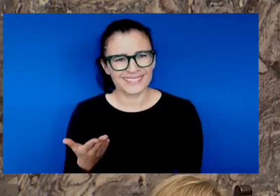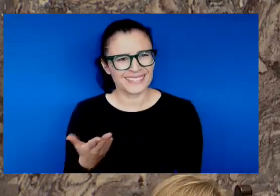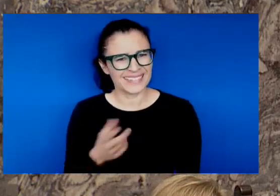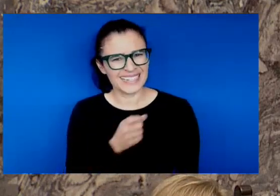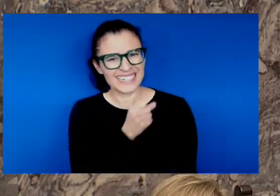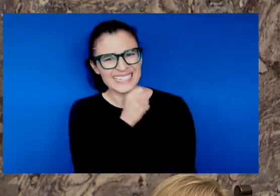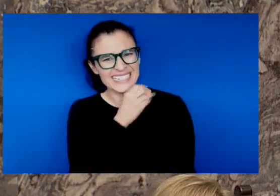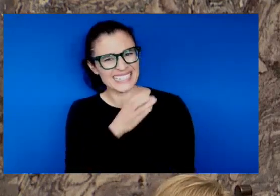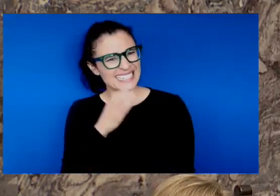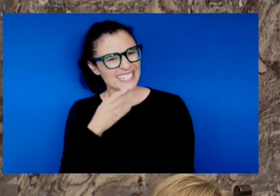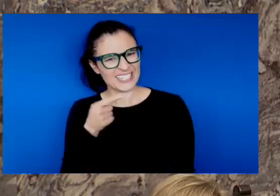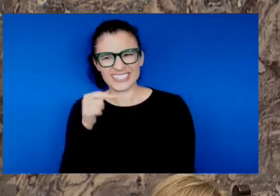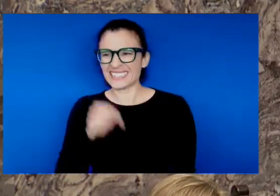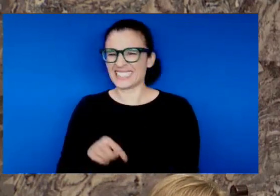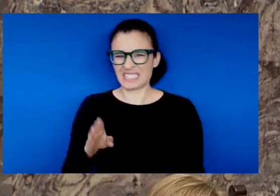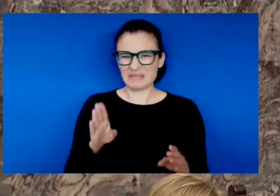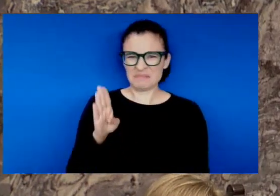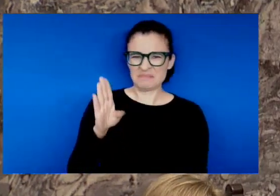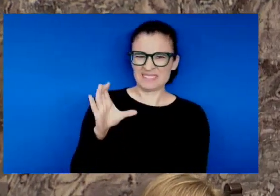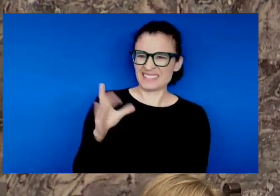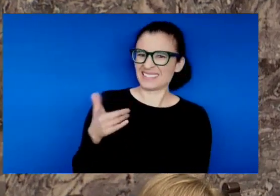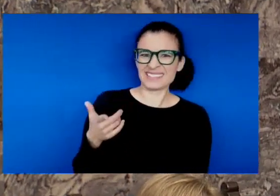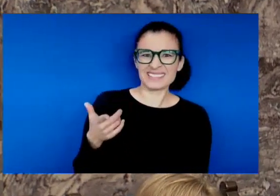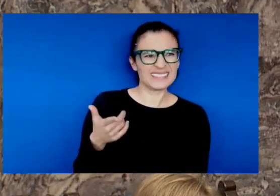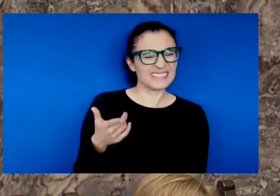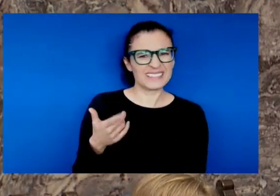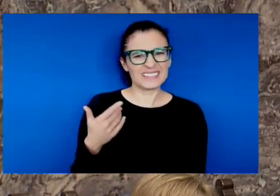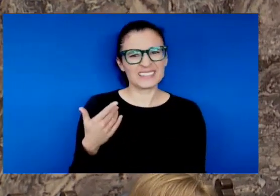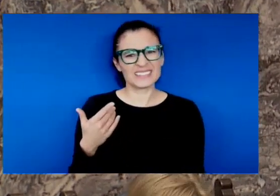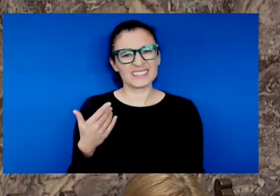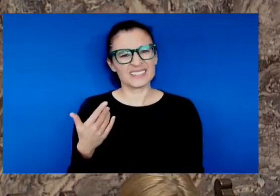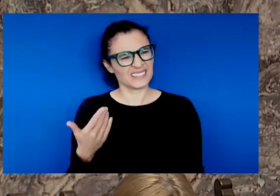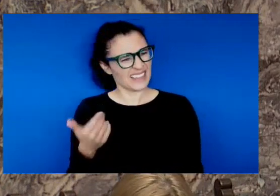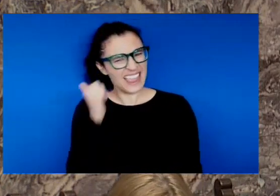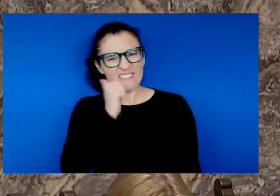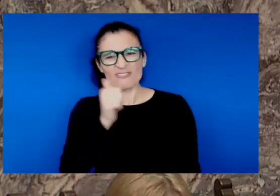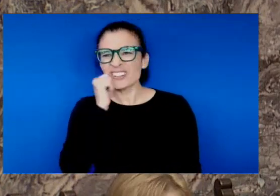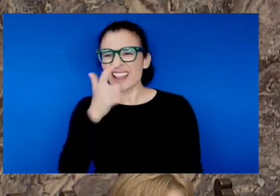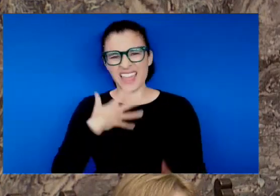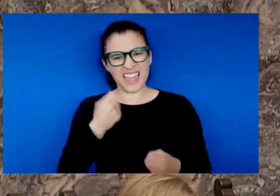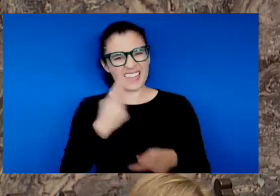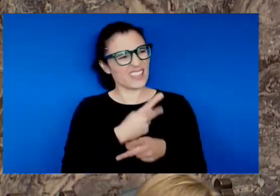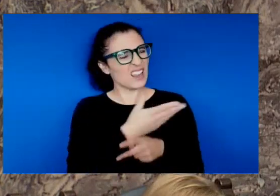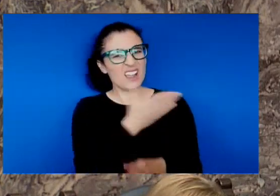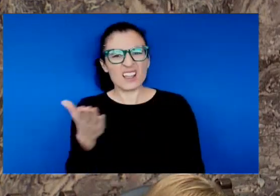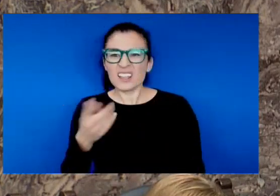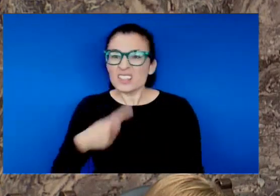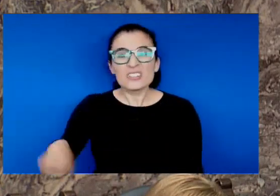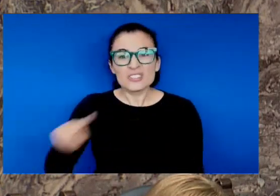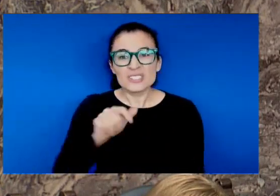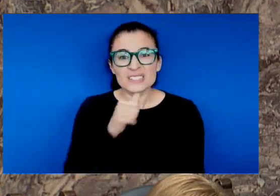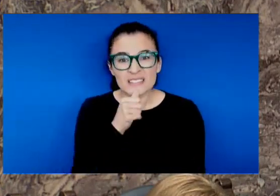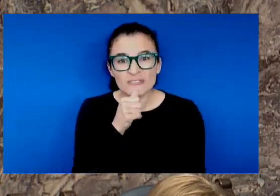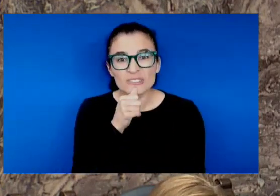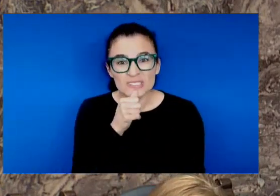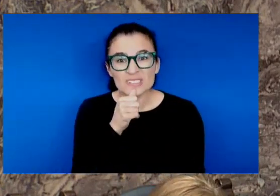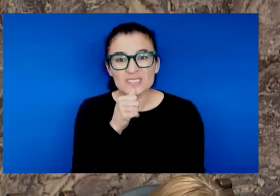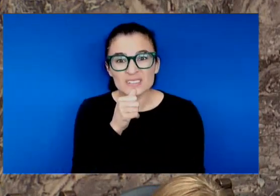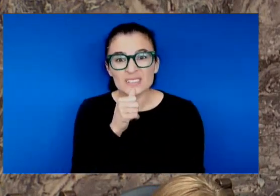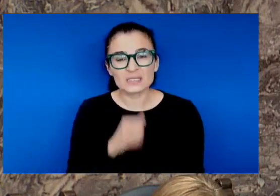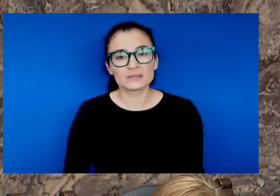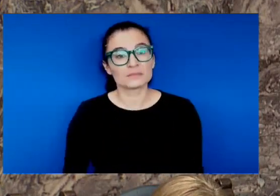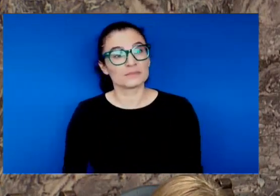this minister, this premier, and this government. Does this minister find it acceptable that a senior is on